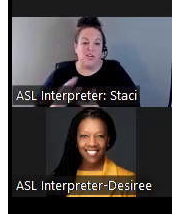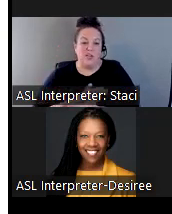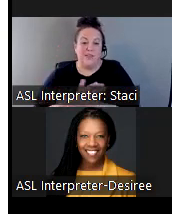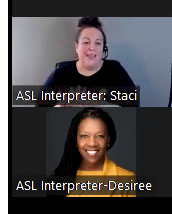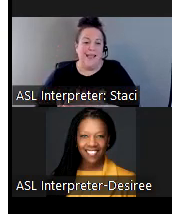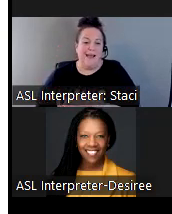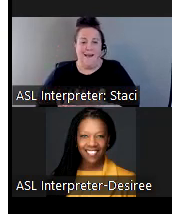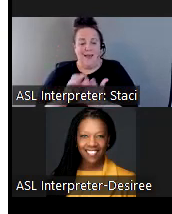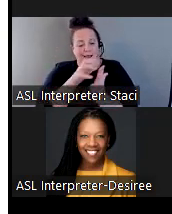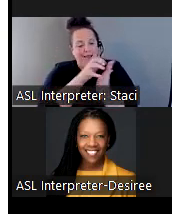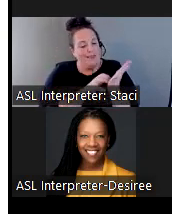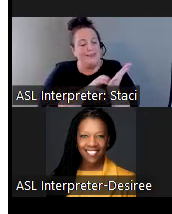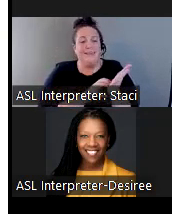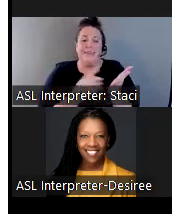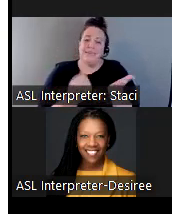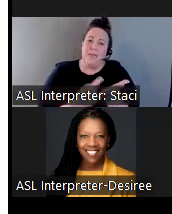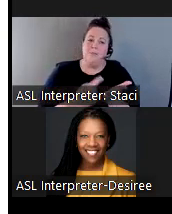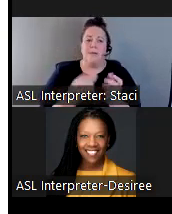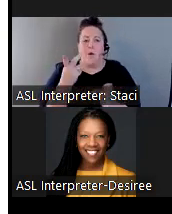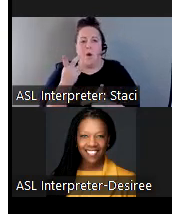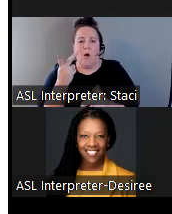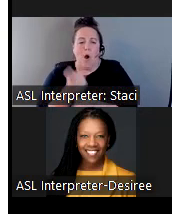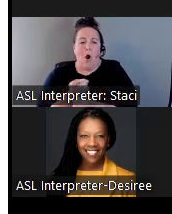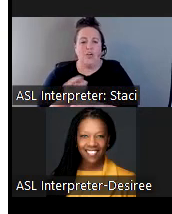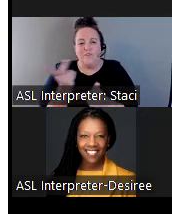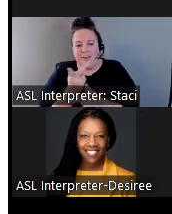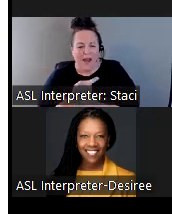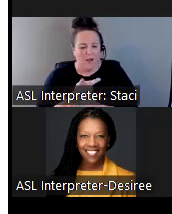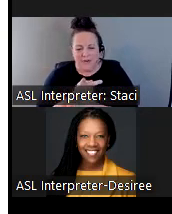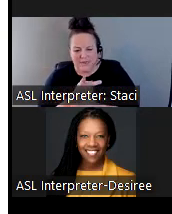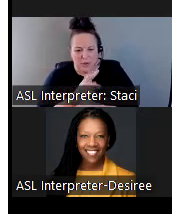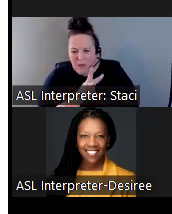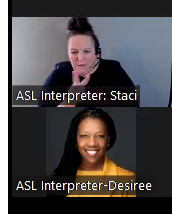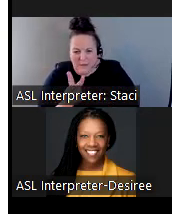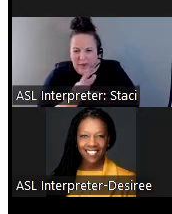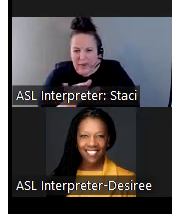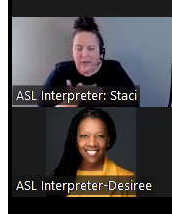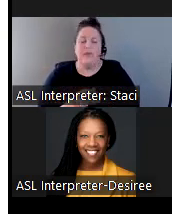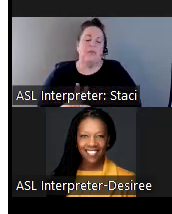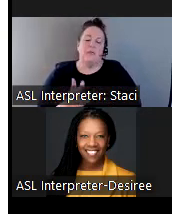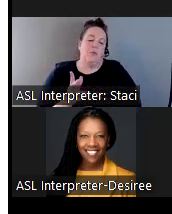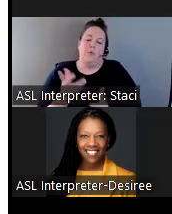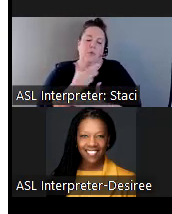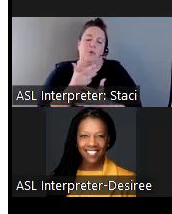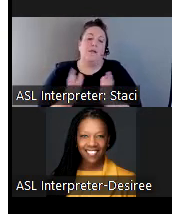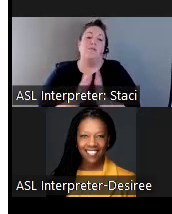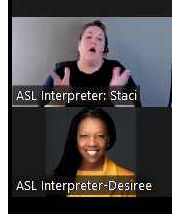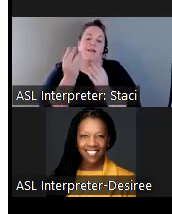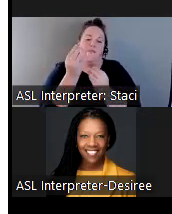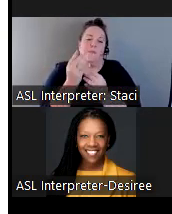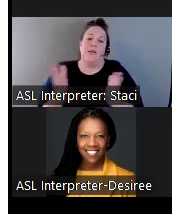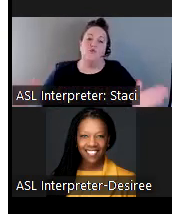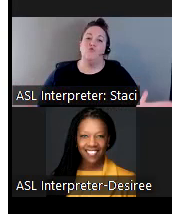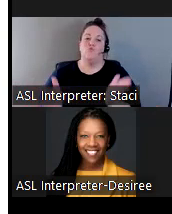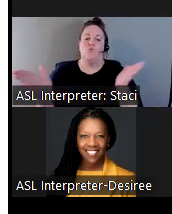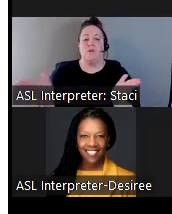is there. Sometimes maybe it's a little hard to navigate the Teddy website, but boy, it's a wealth of information. I would strongly encourage you to